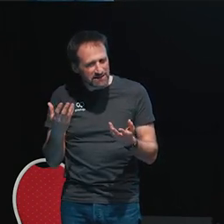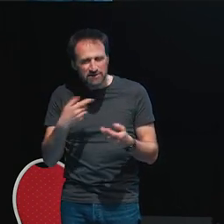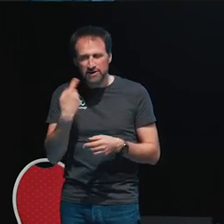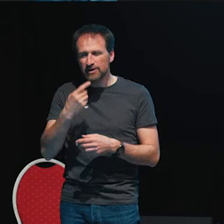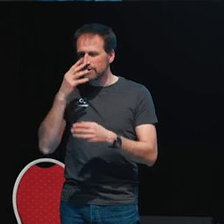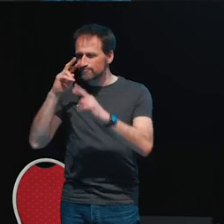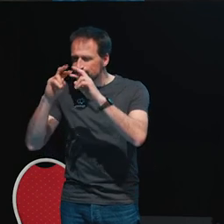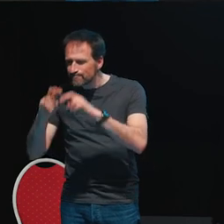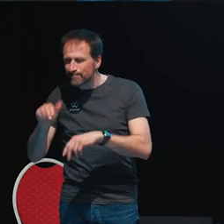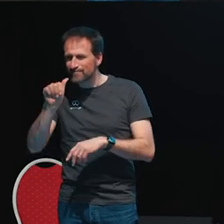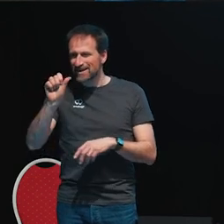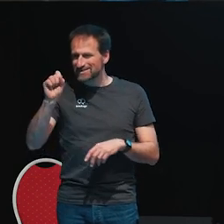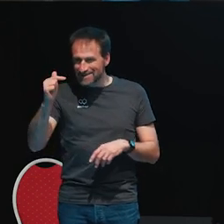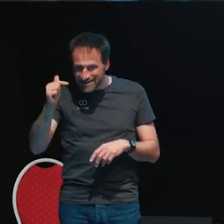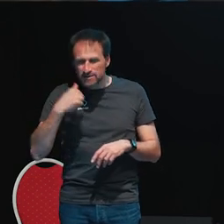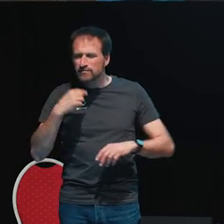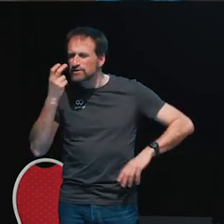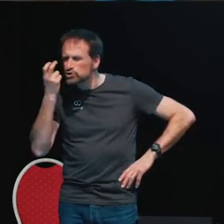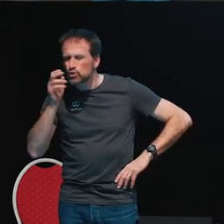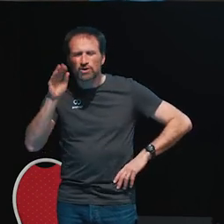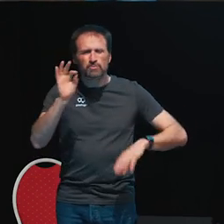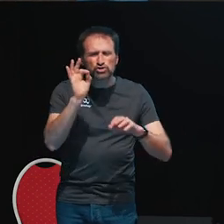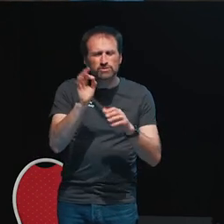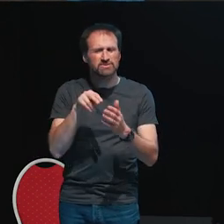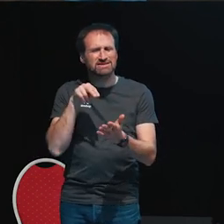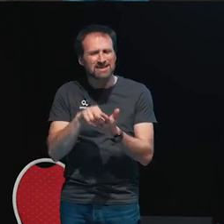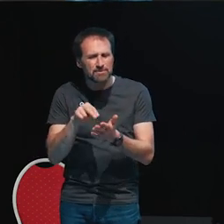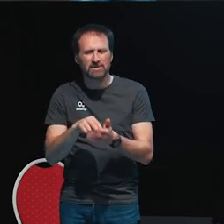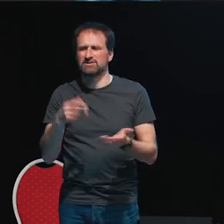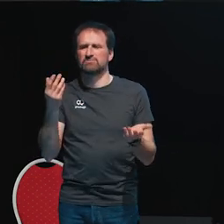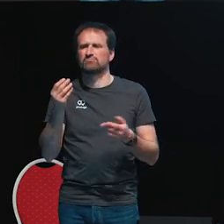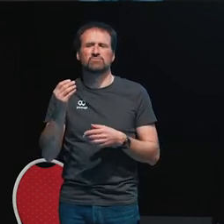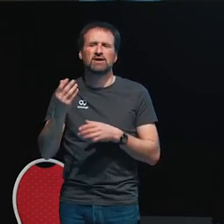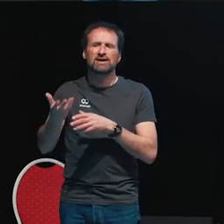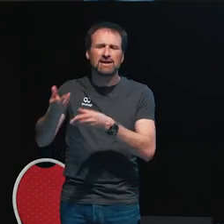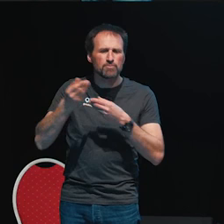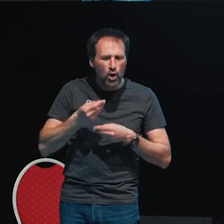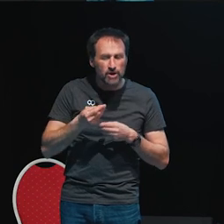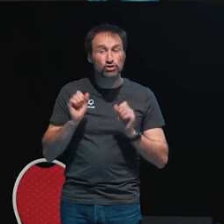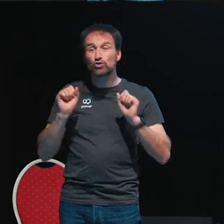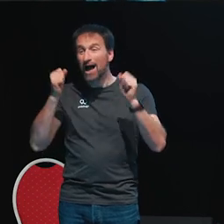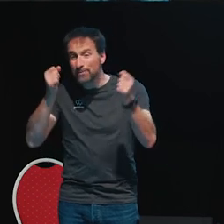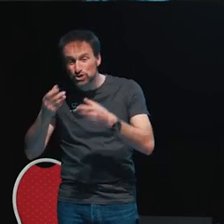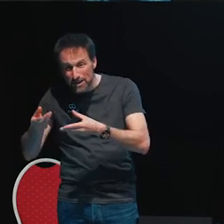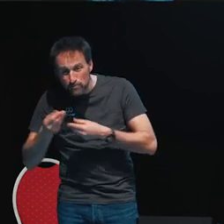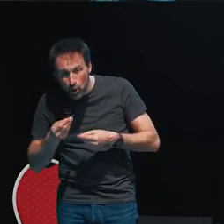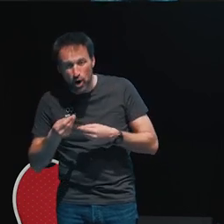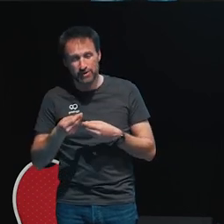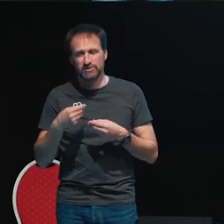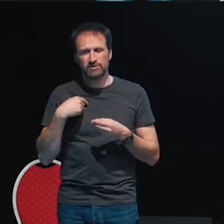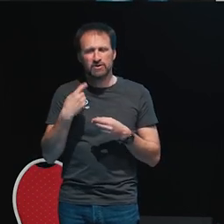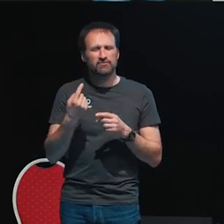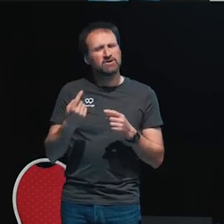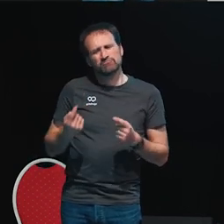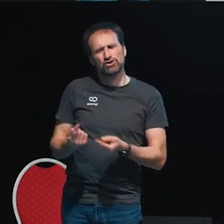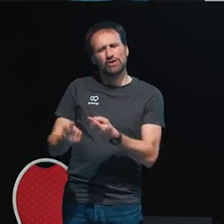for specific statements, imports, requires, dynamic imports. And we trigger an event